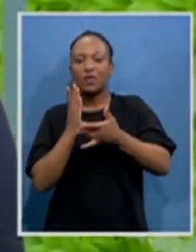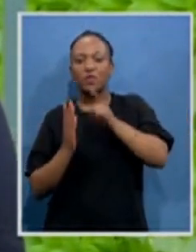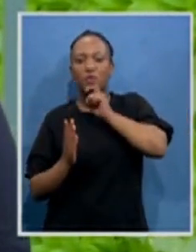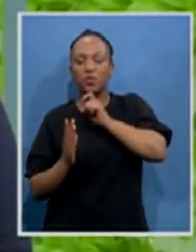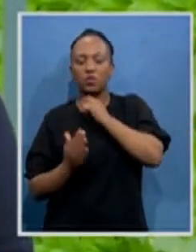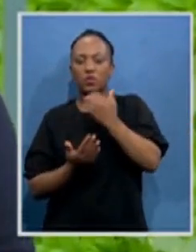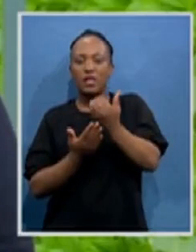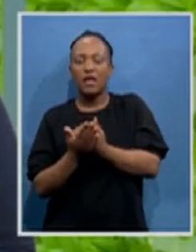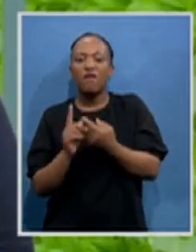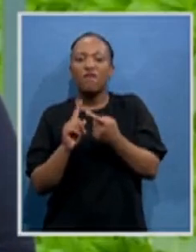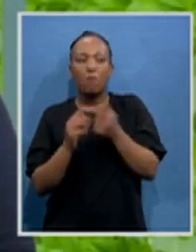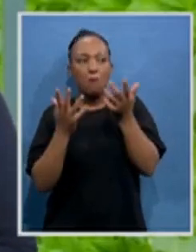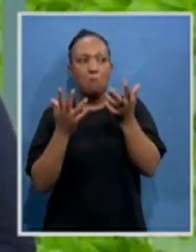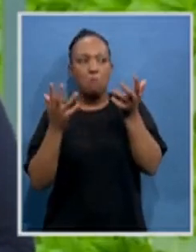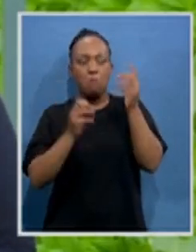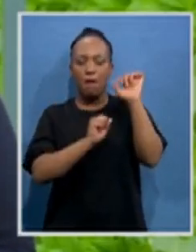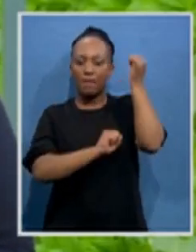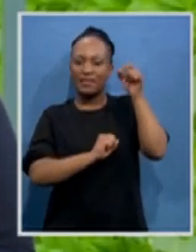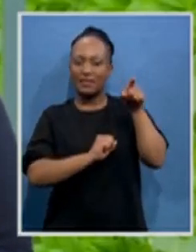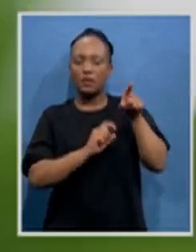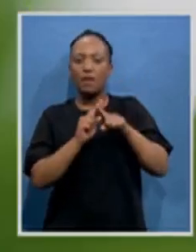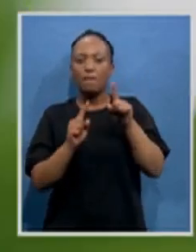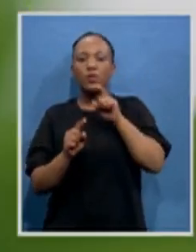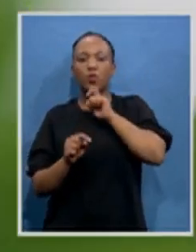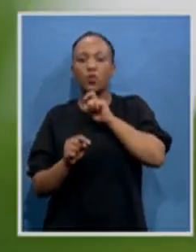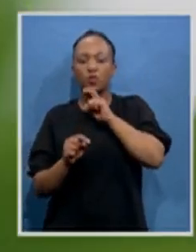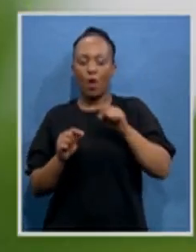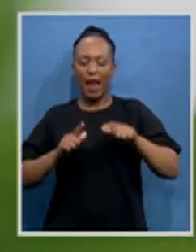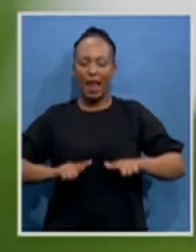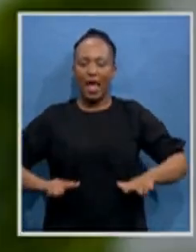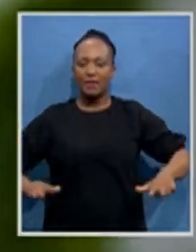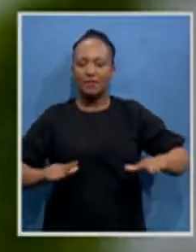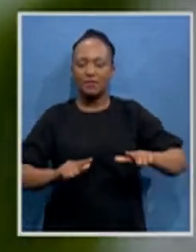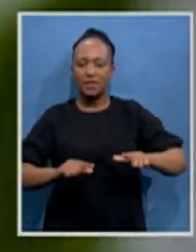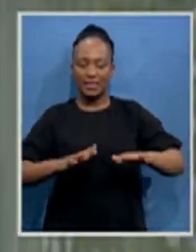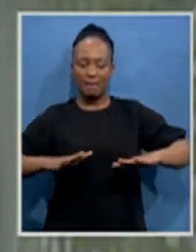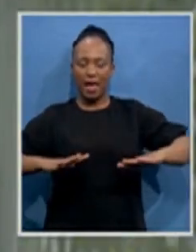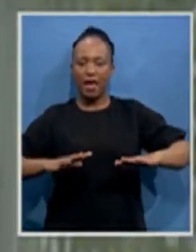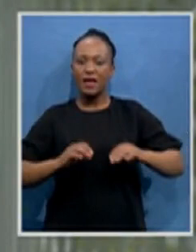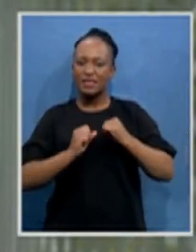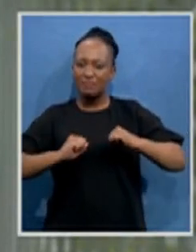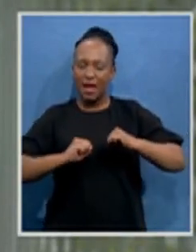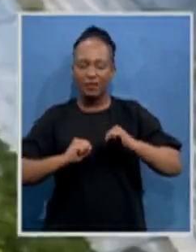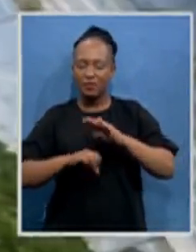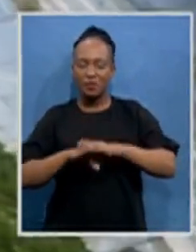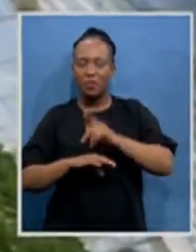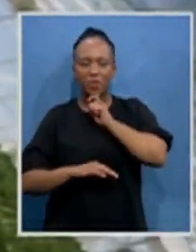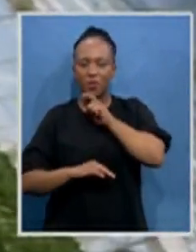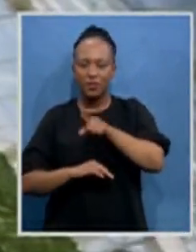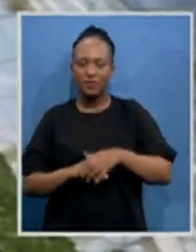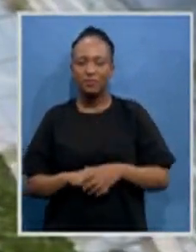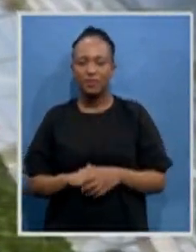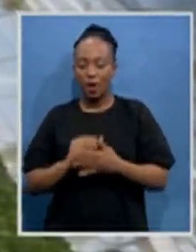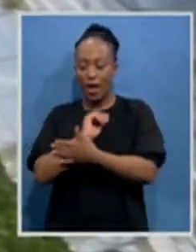to maximize the use of land and space. In a water-limited country like South Africa, there's a growing need for